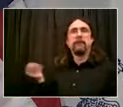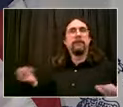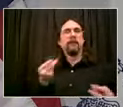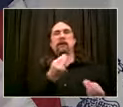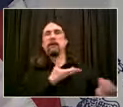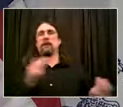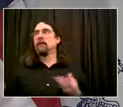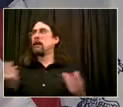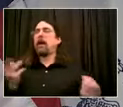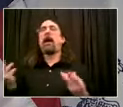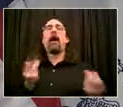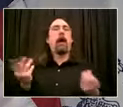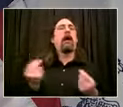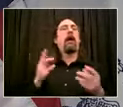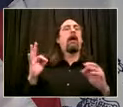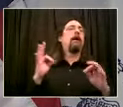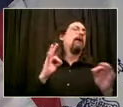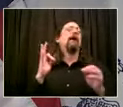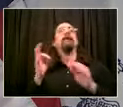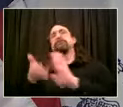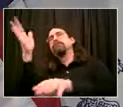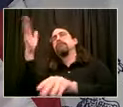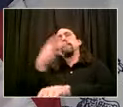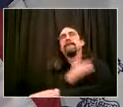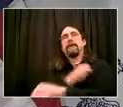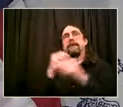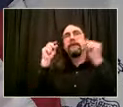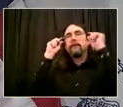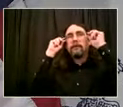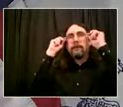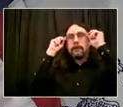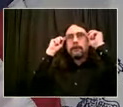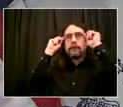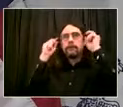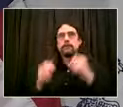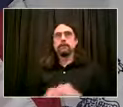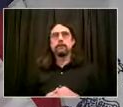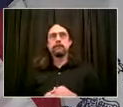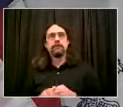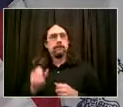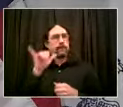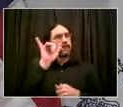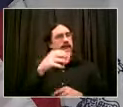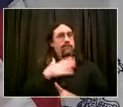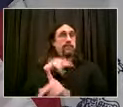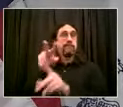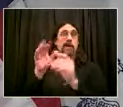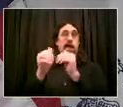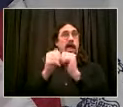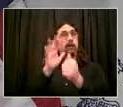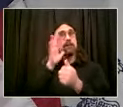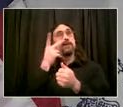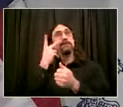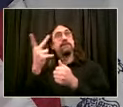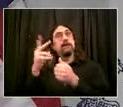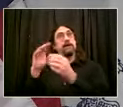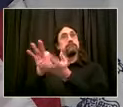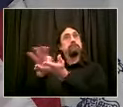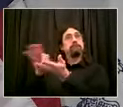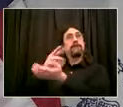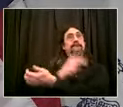leaders out. We're going to have door-to-door efforts like we did with the census, and we're doing that right now in public housing, signing people up to vaccinate, answering